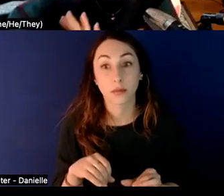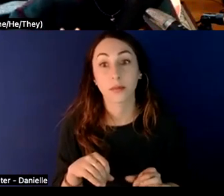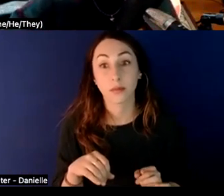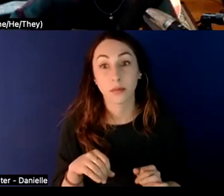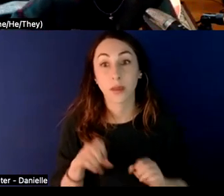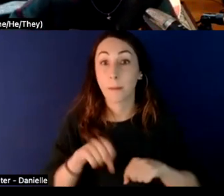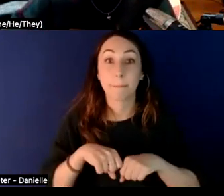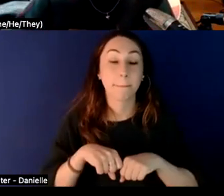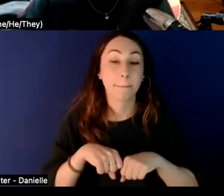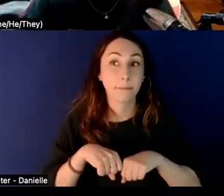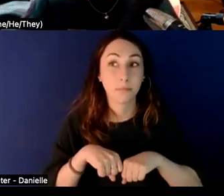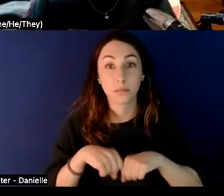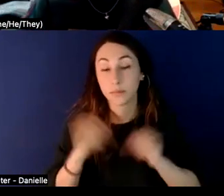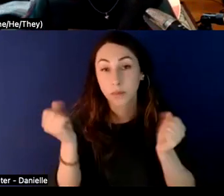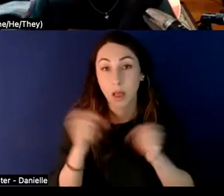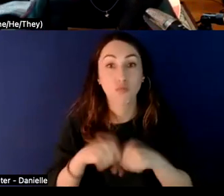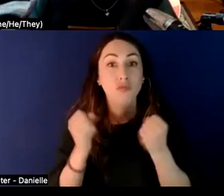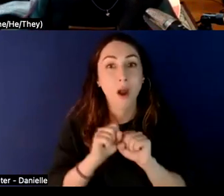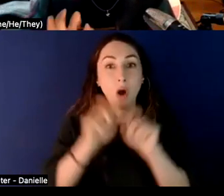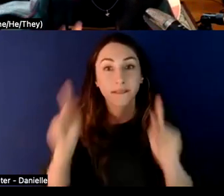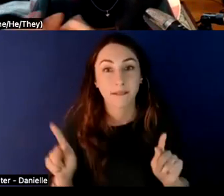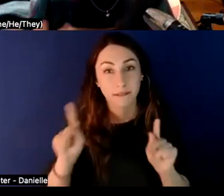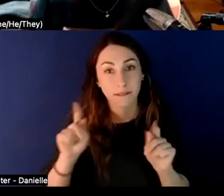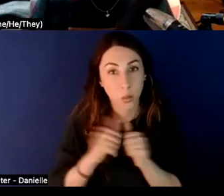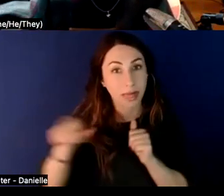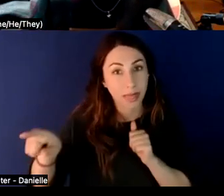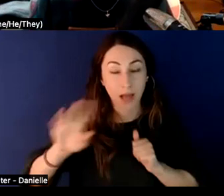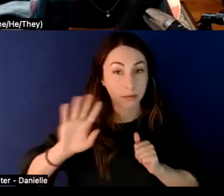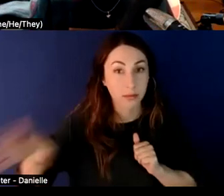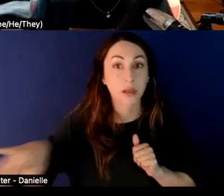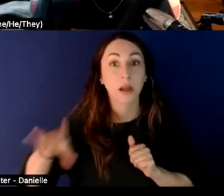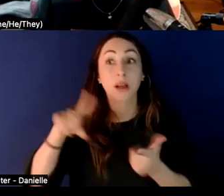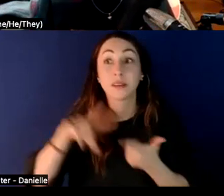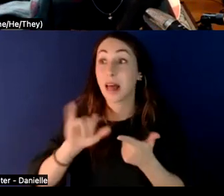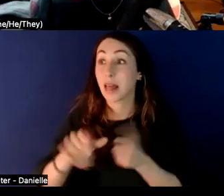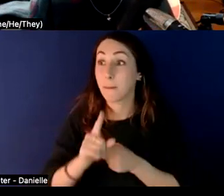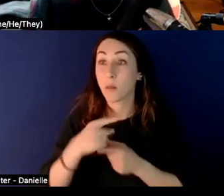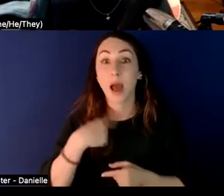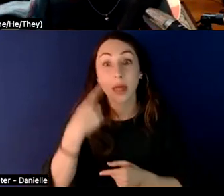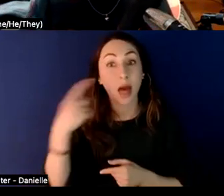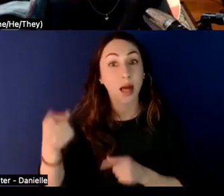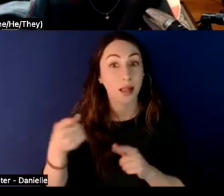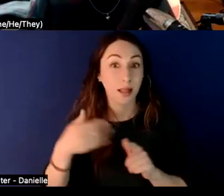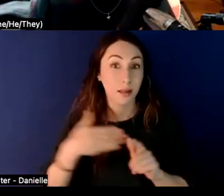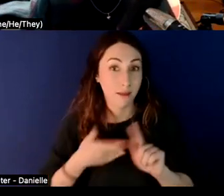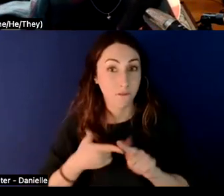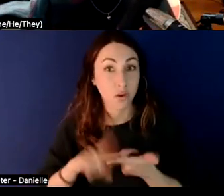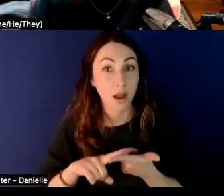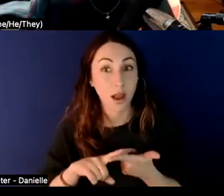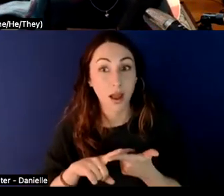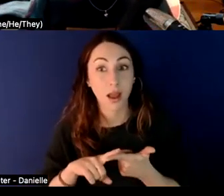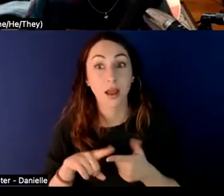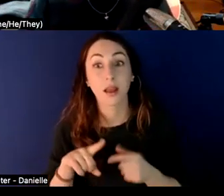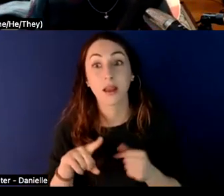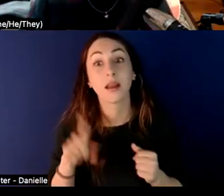break contact with them. And it was hard, because up until the moment where they assaulted me, I thought this person was my friend.